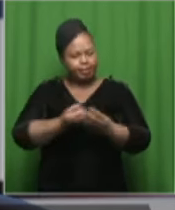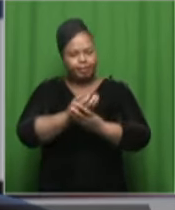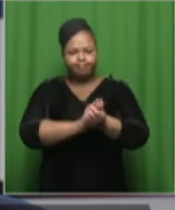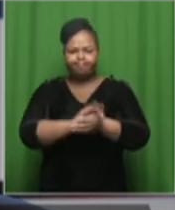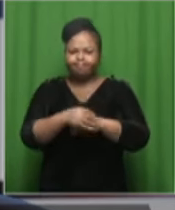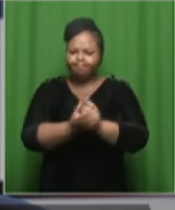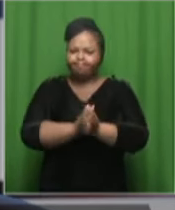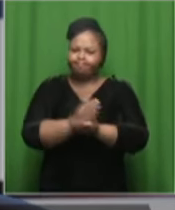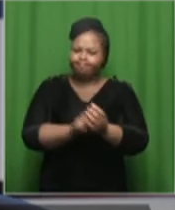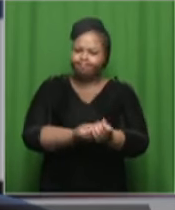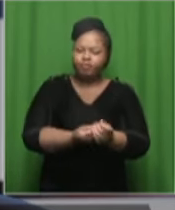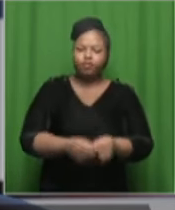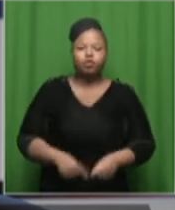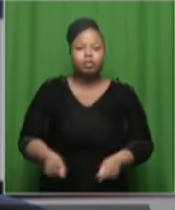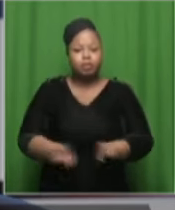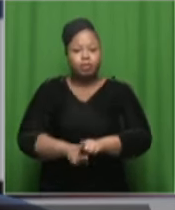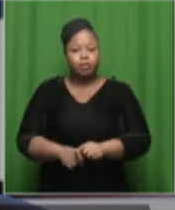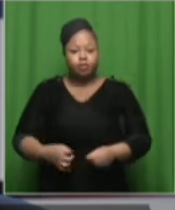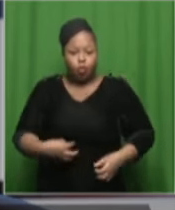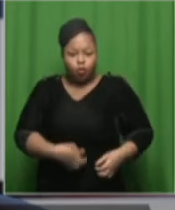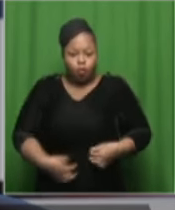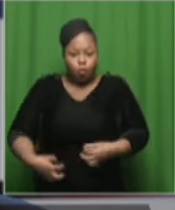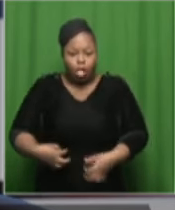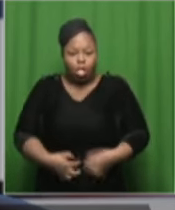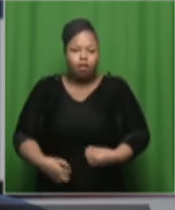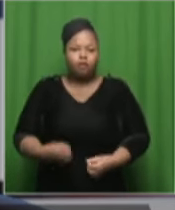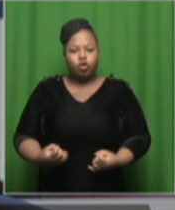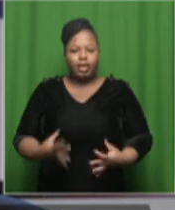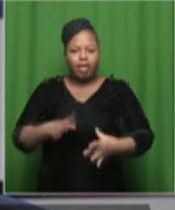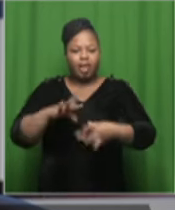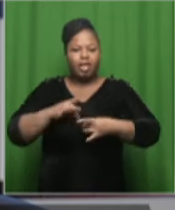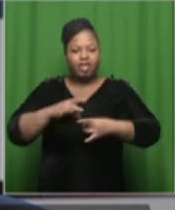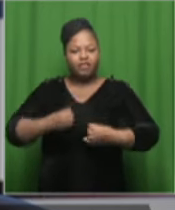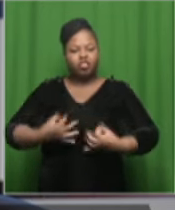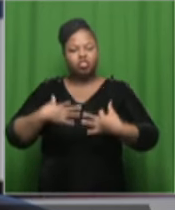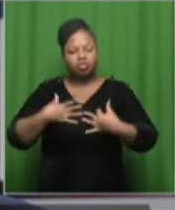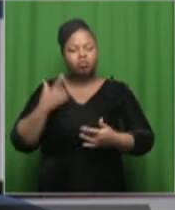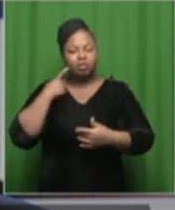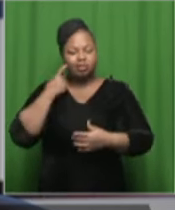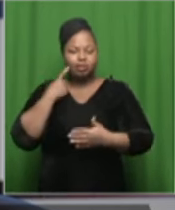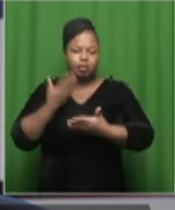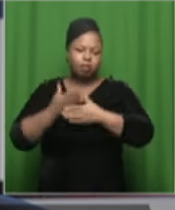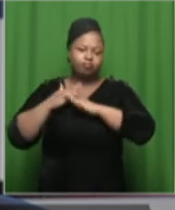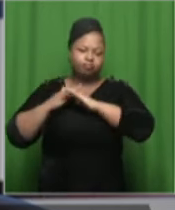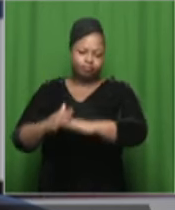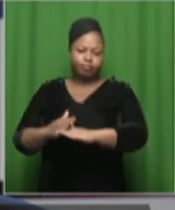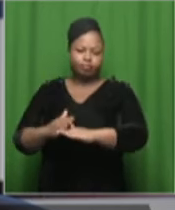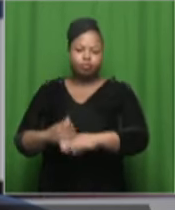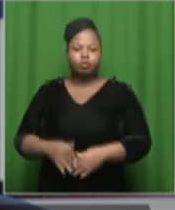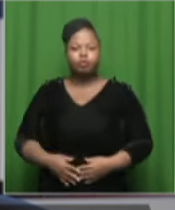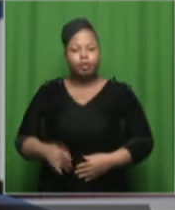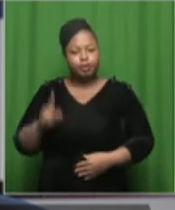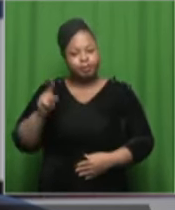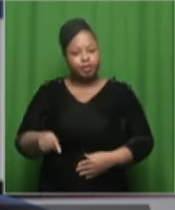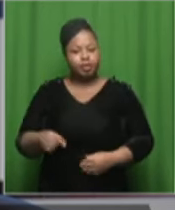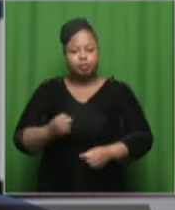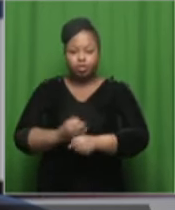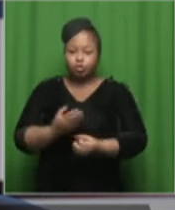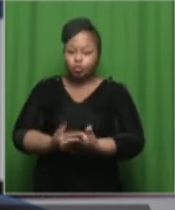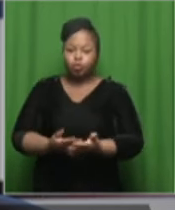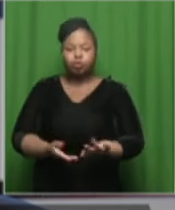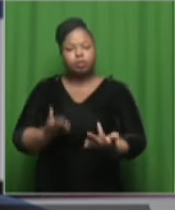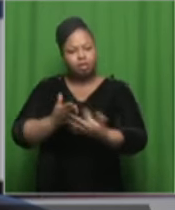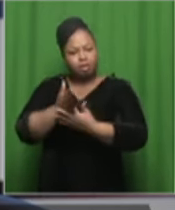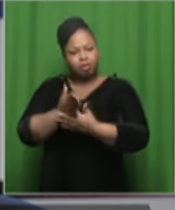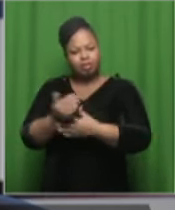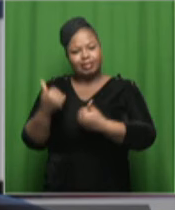just that for gastrointestinal infections goes a long way in reducing the burden of that. Trying to have, for gastrointestinal infections, having